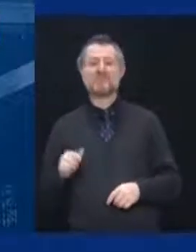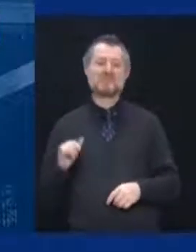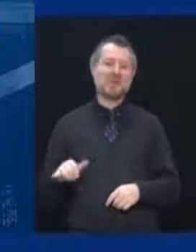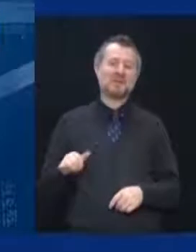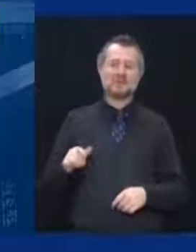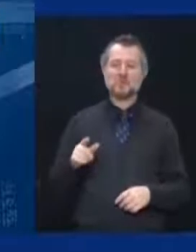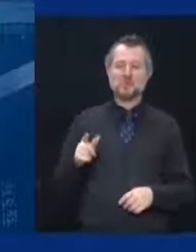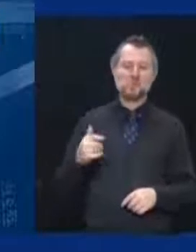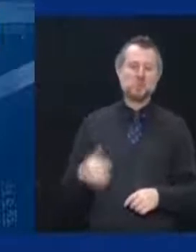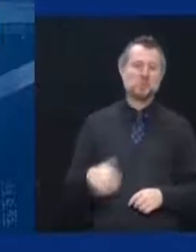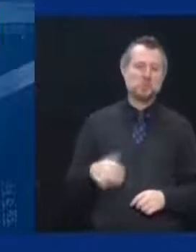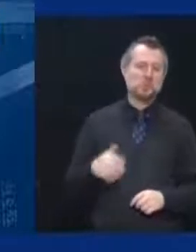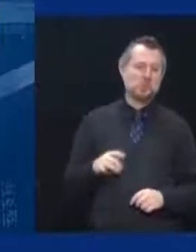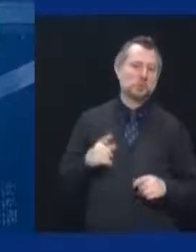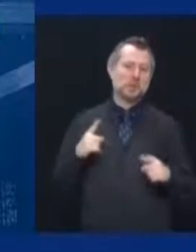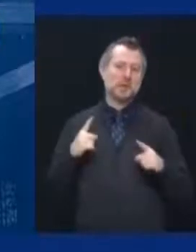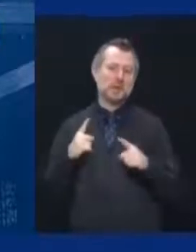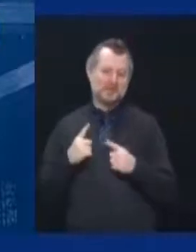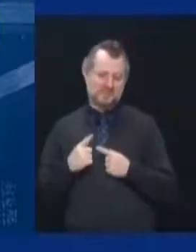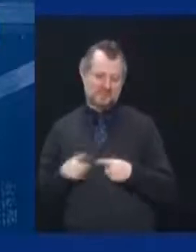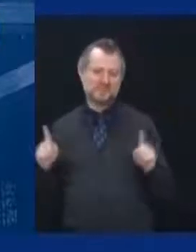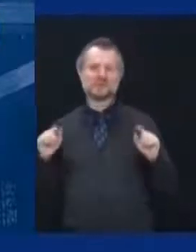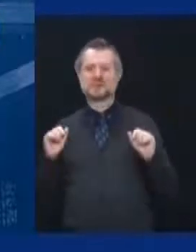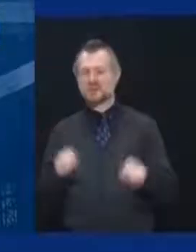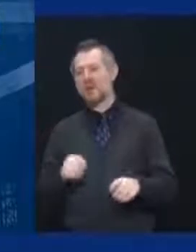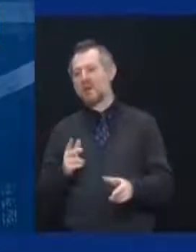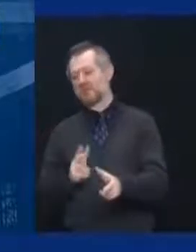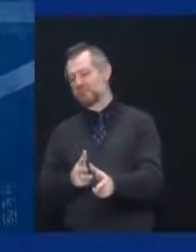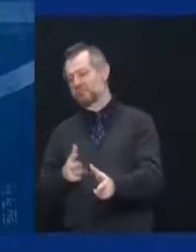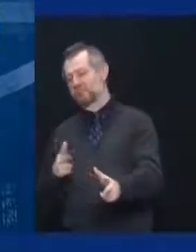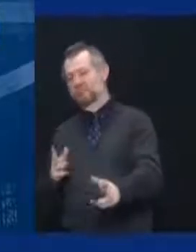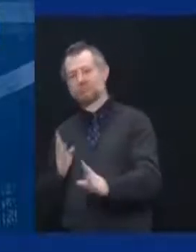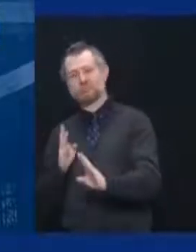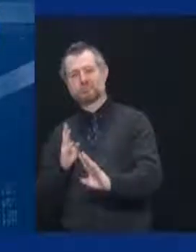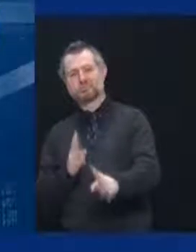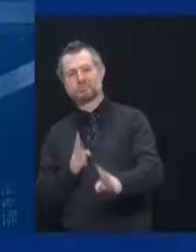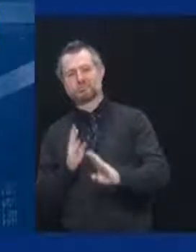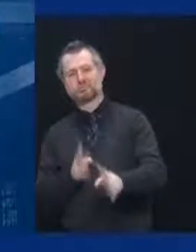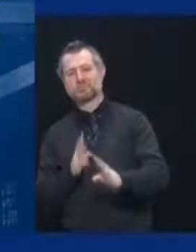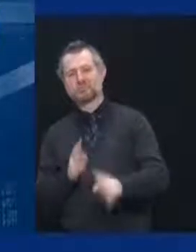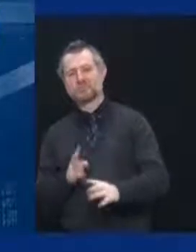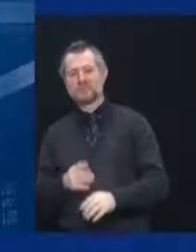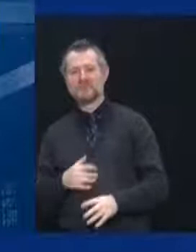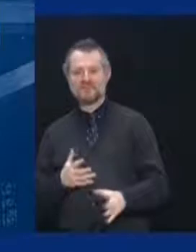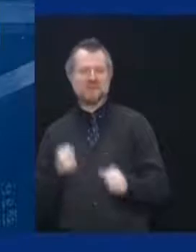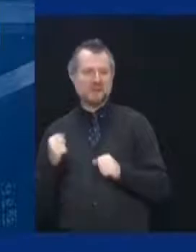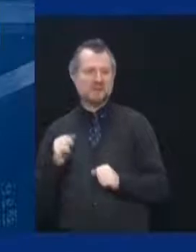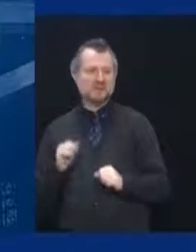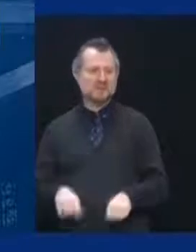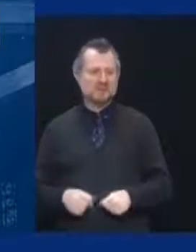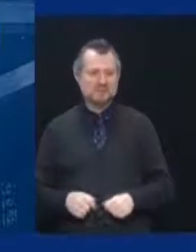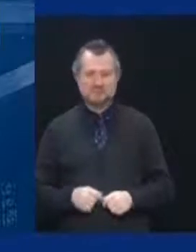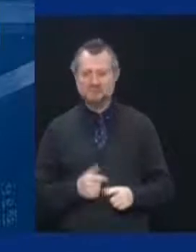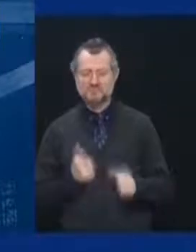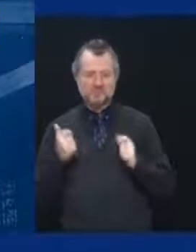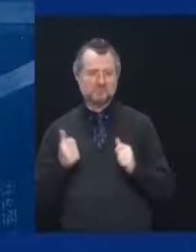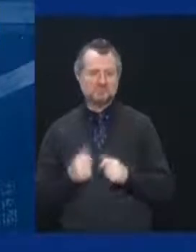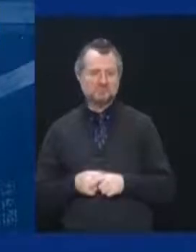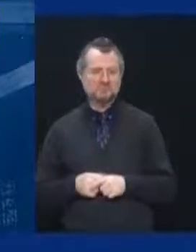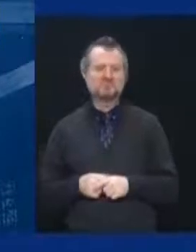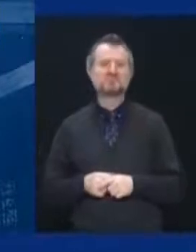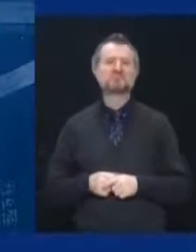most effective sites at getting out a large number of vaccines quickly and